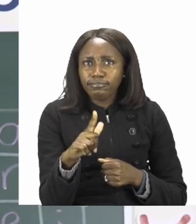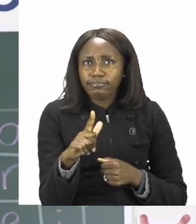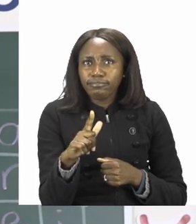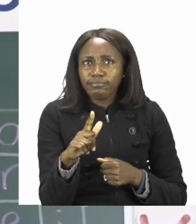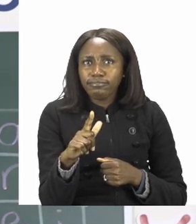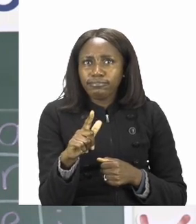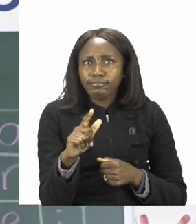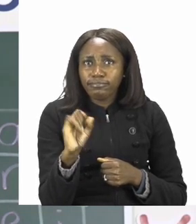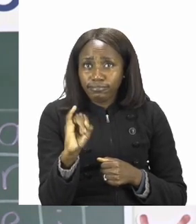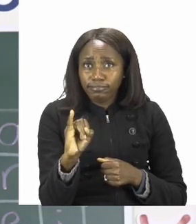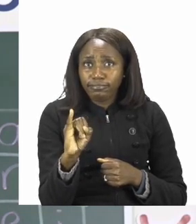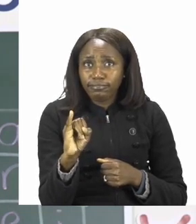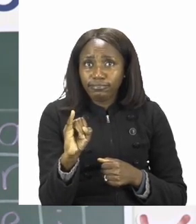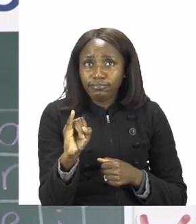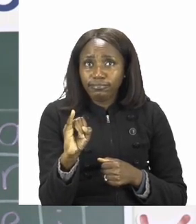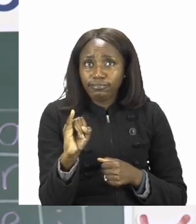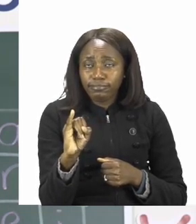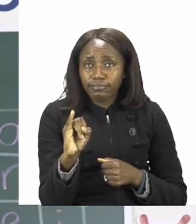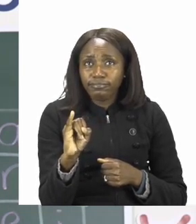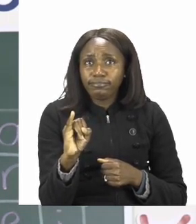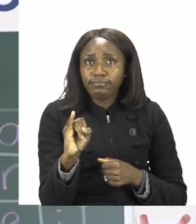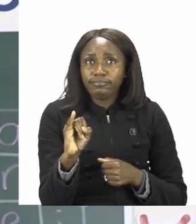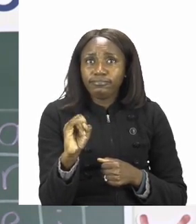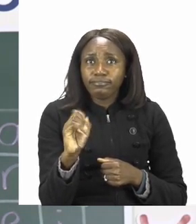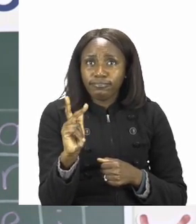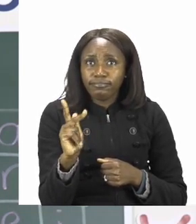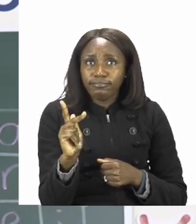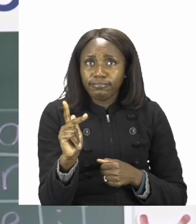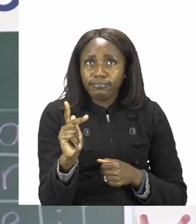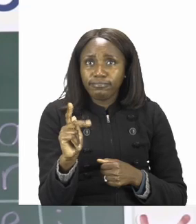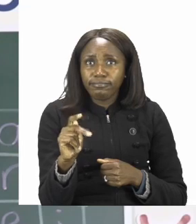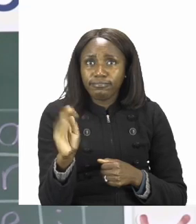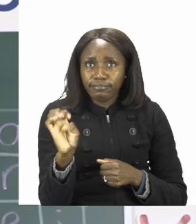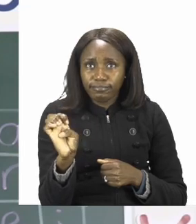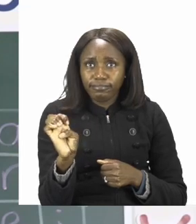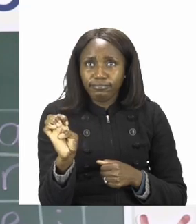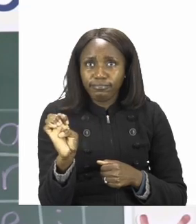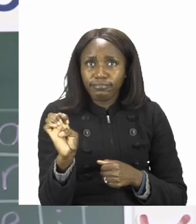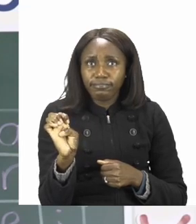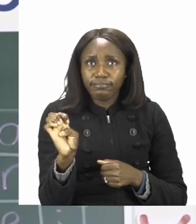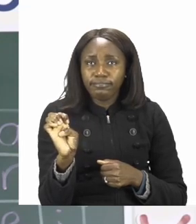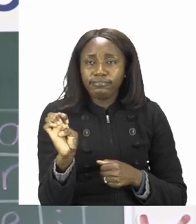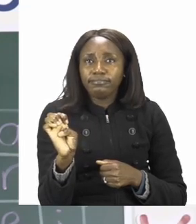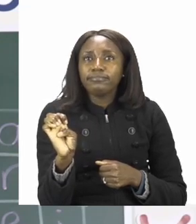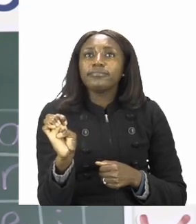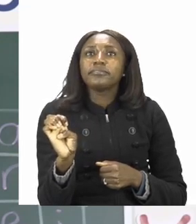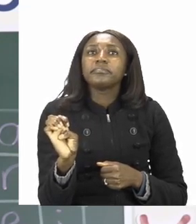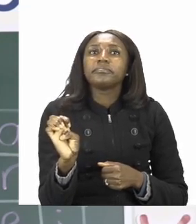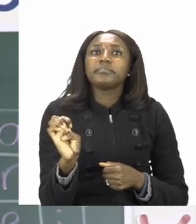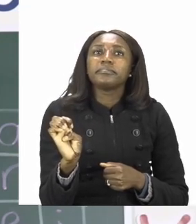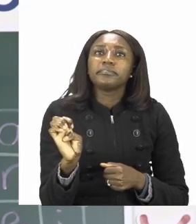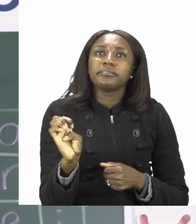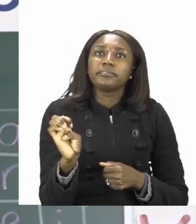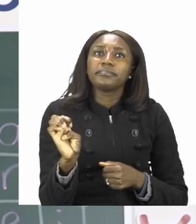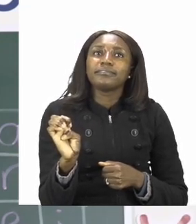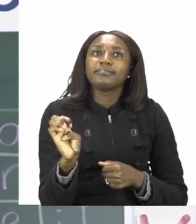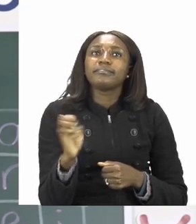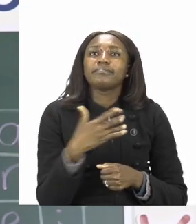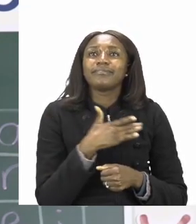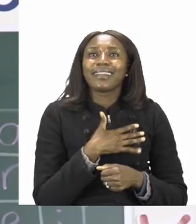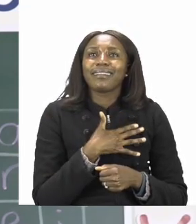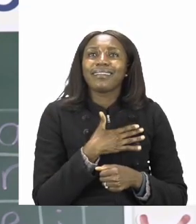L, and then we have an I, a K, and an E. So this is our